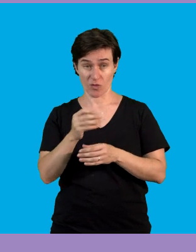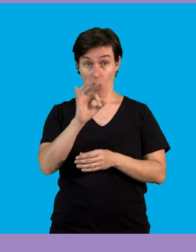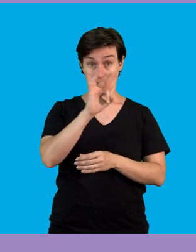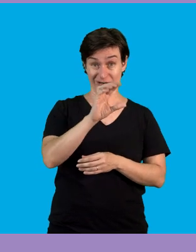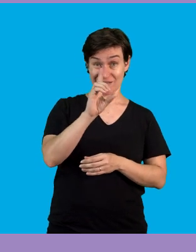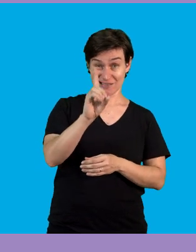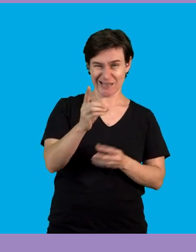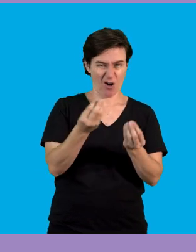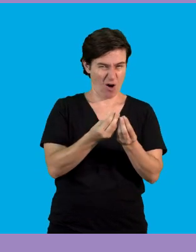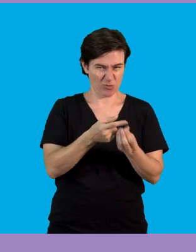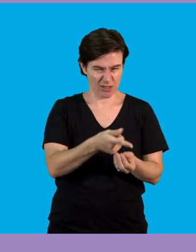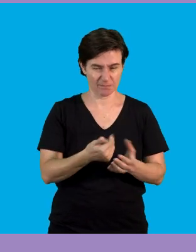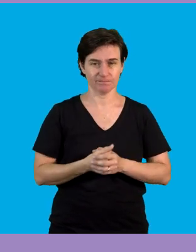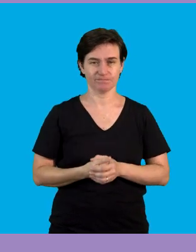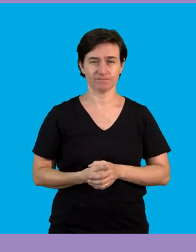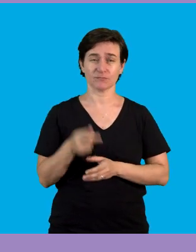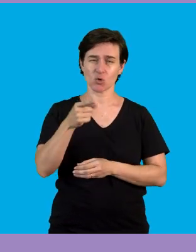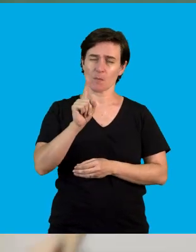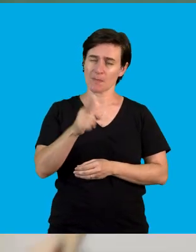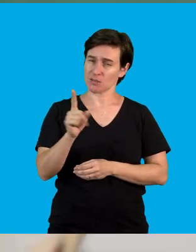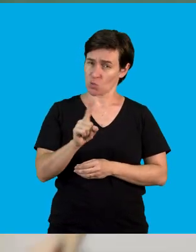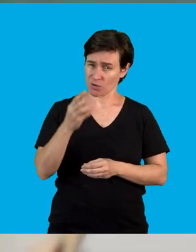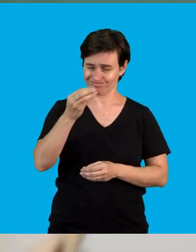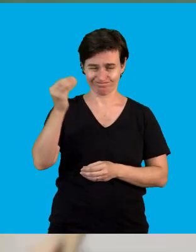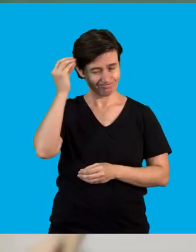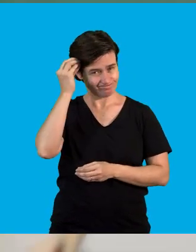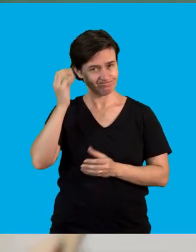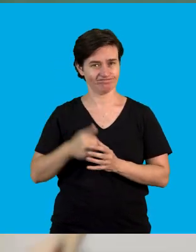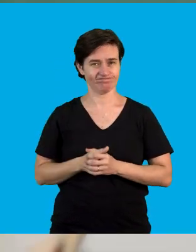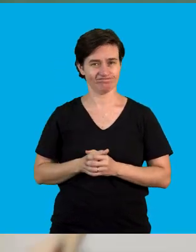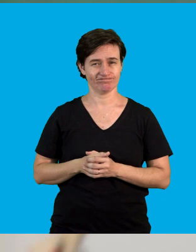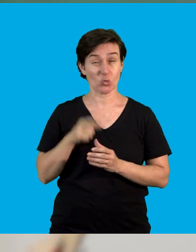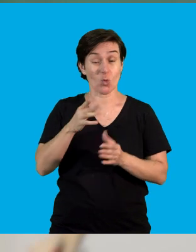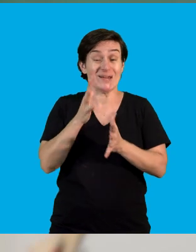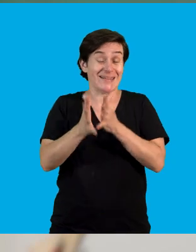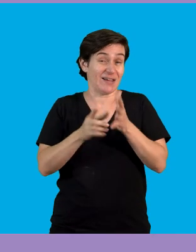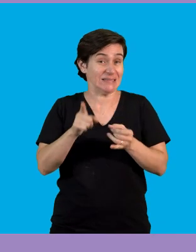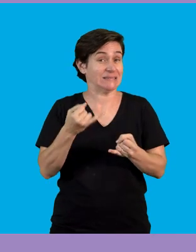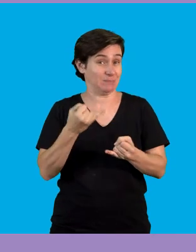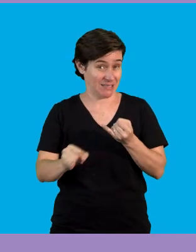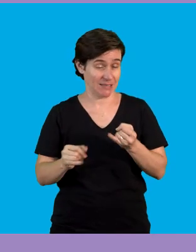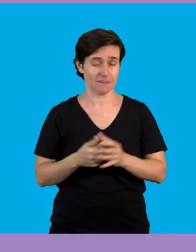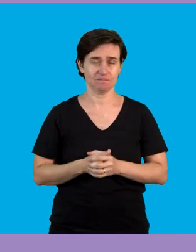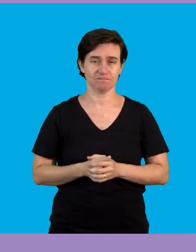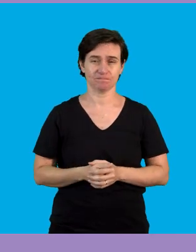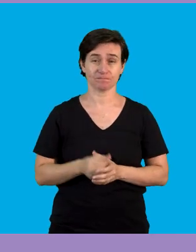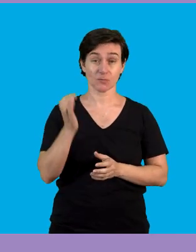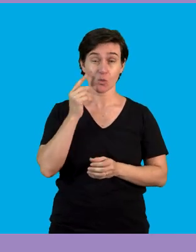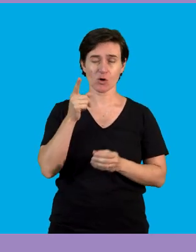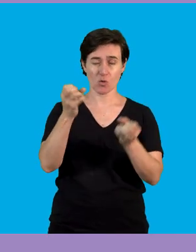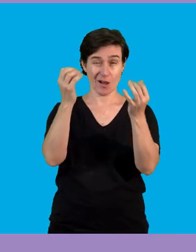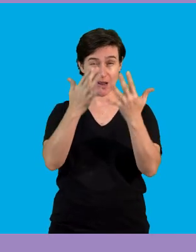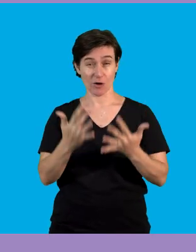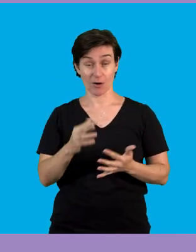3D objects, you need to just keep in mind or be careful of these common errors. So when we calculate the